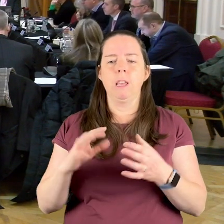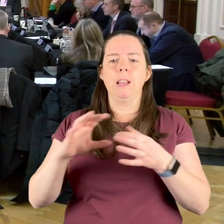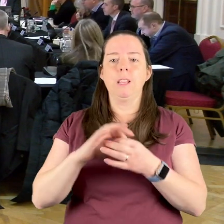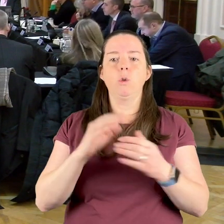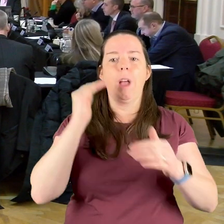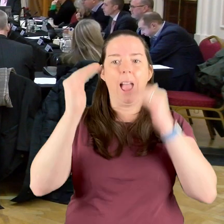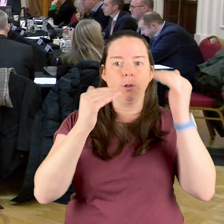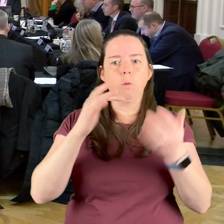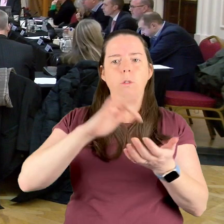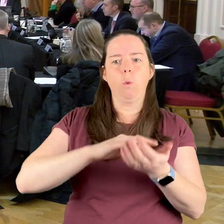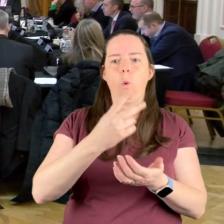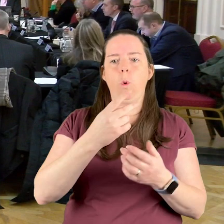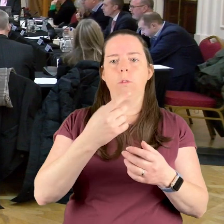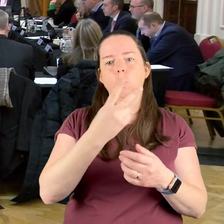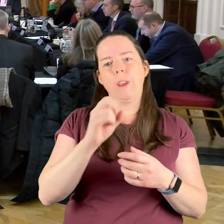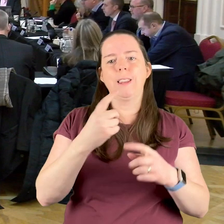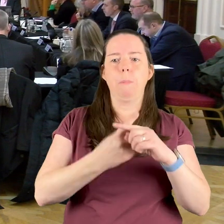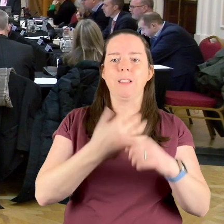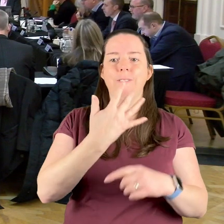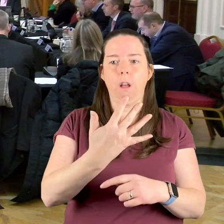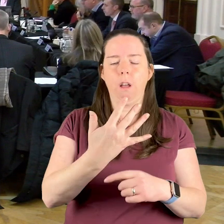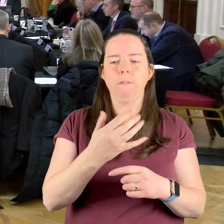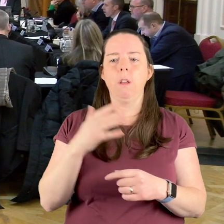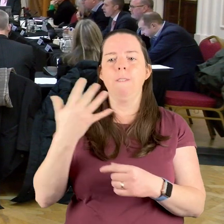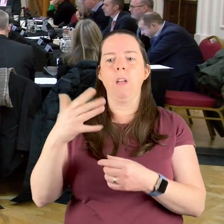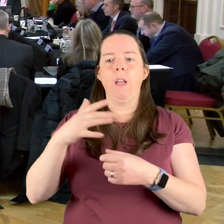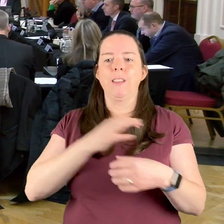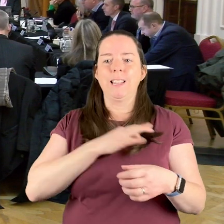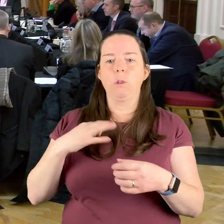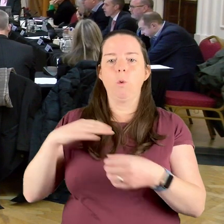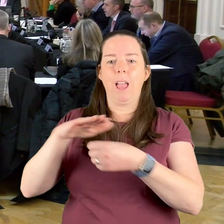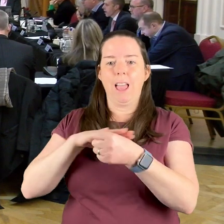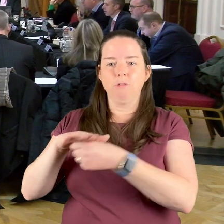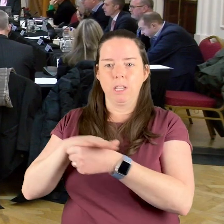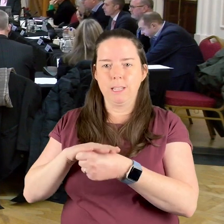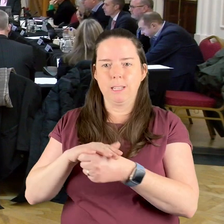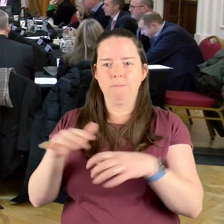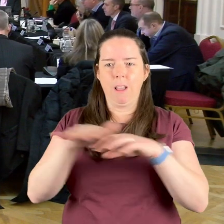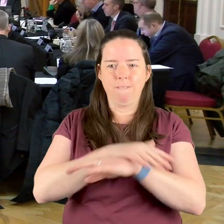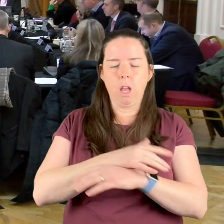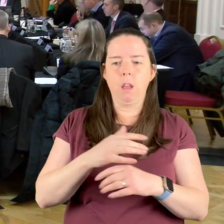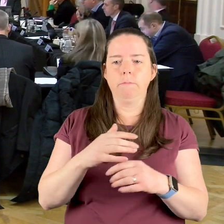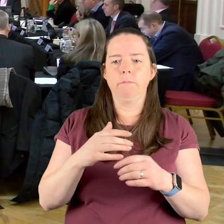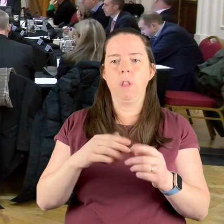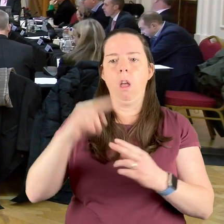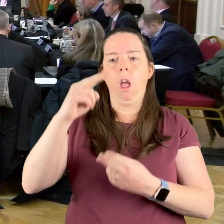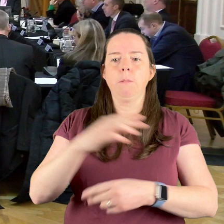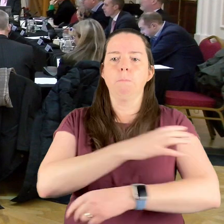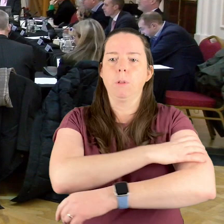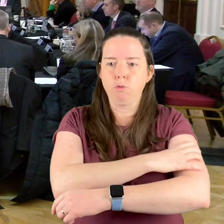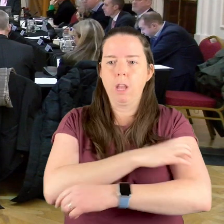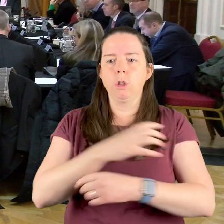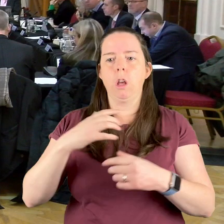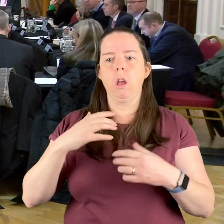adult Call 20 plus 5. And there are five clinical areas that Call 20 plus 5 covered.